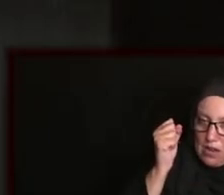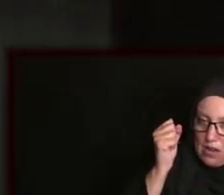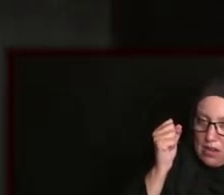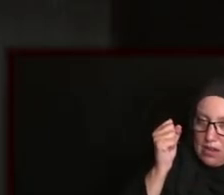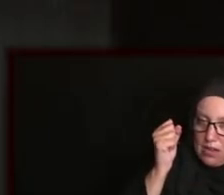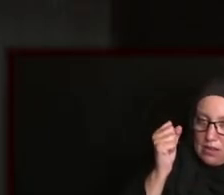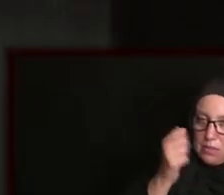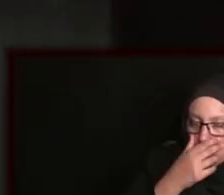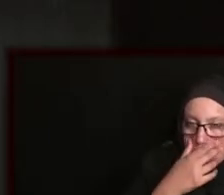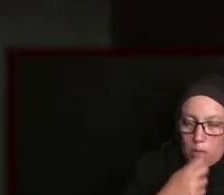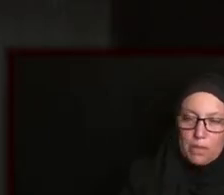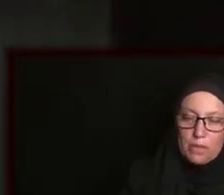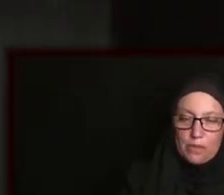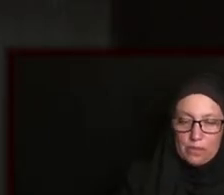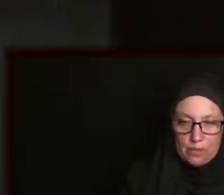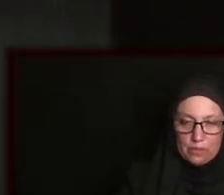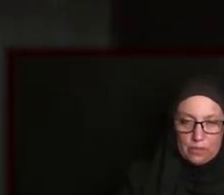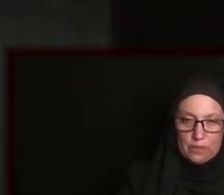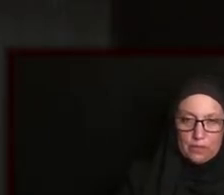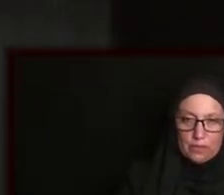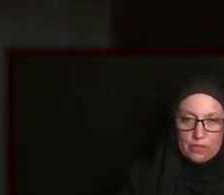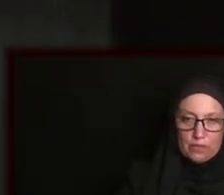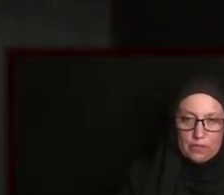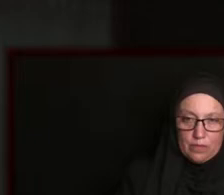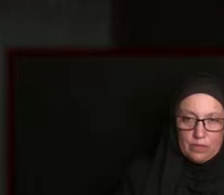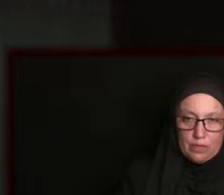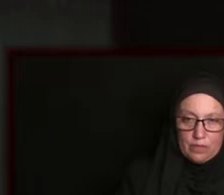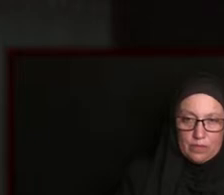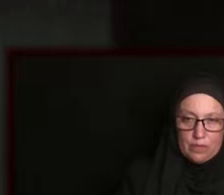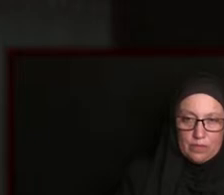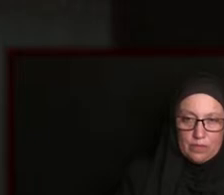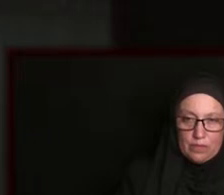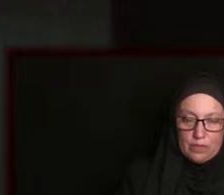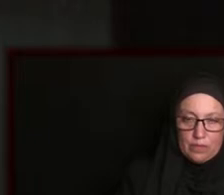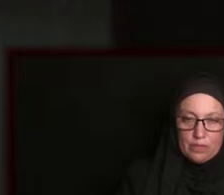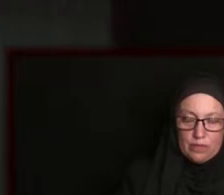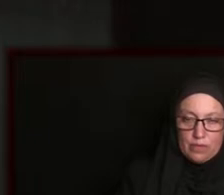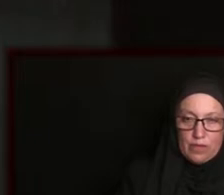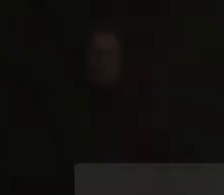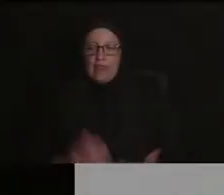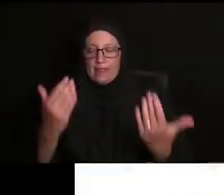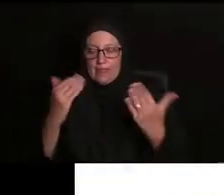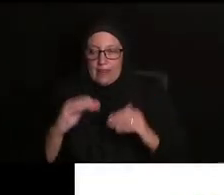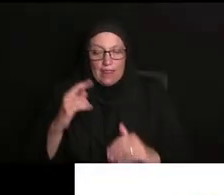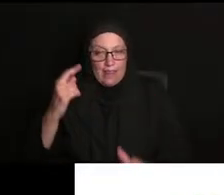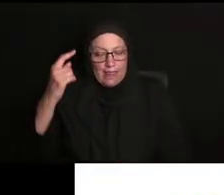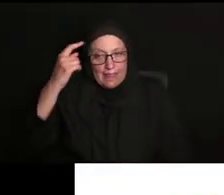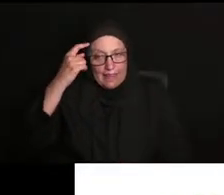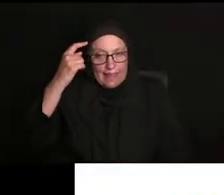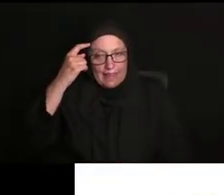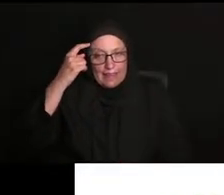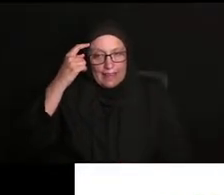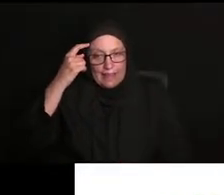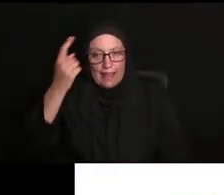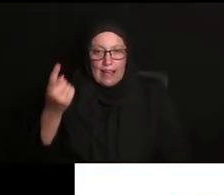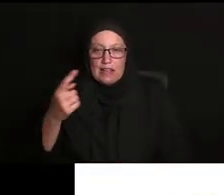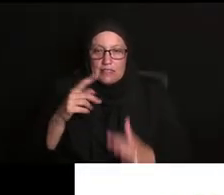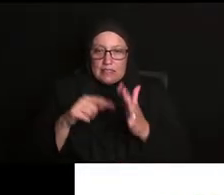Tafakkur, and they're coupled together, is the act of thinking and reflection. Where do we get these from?